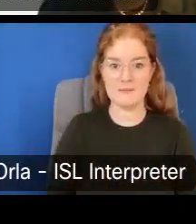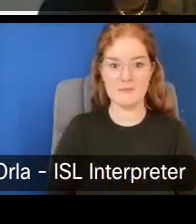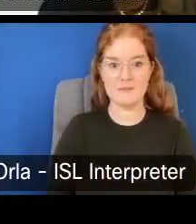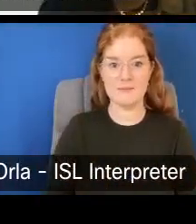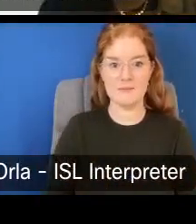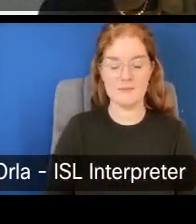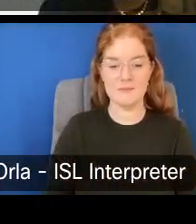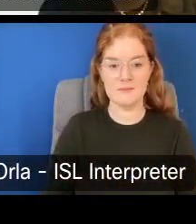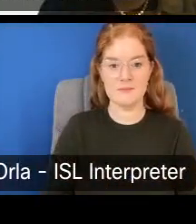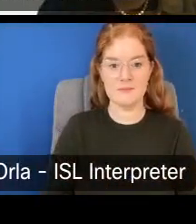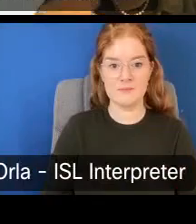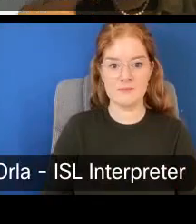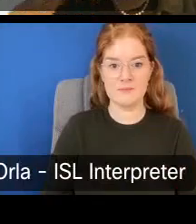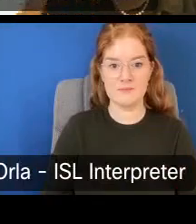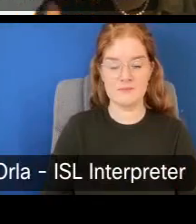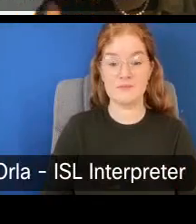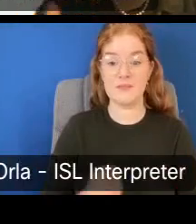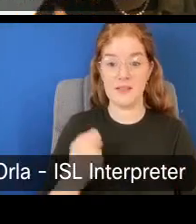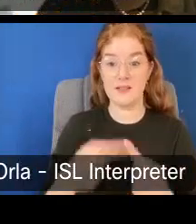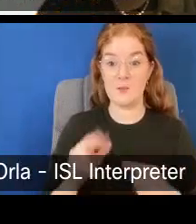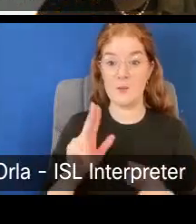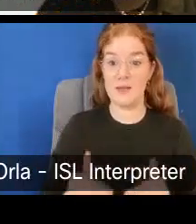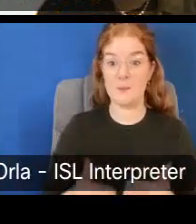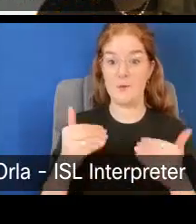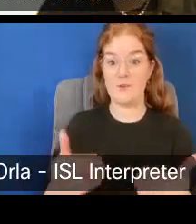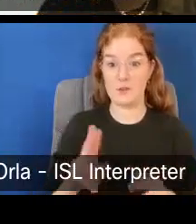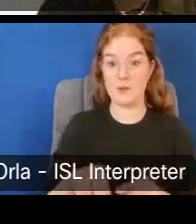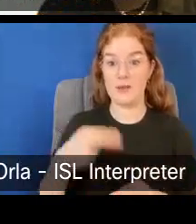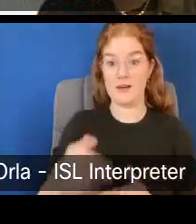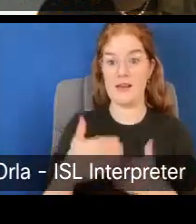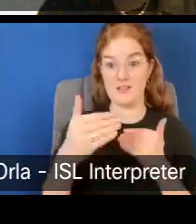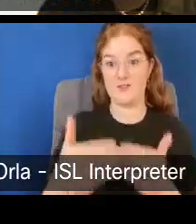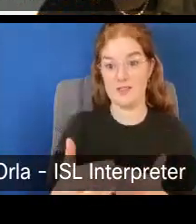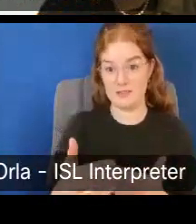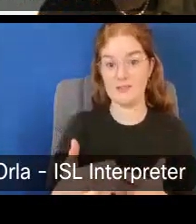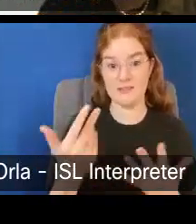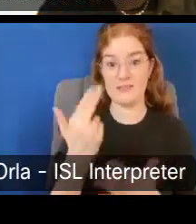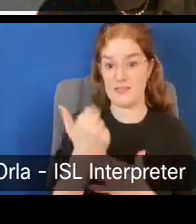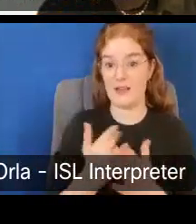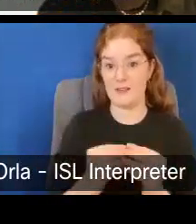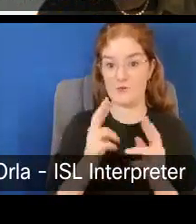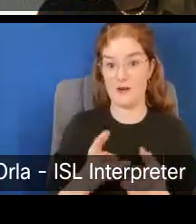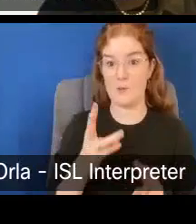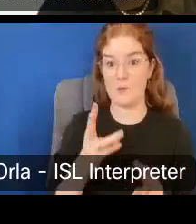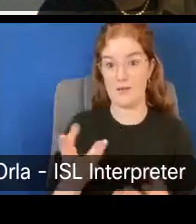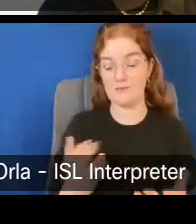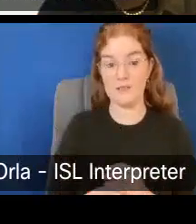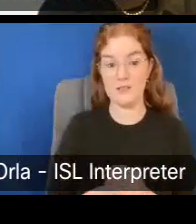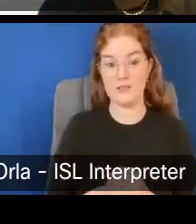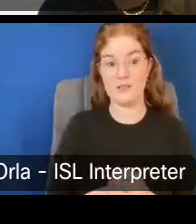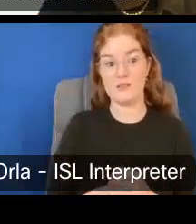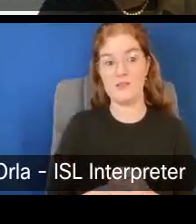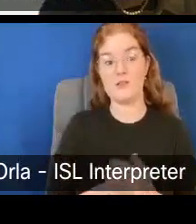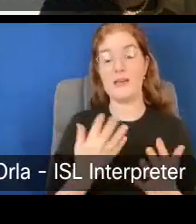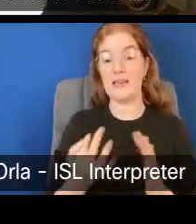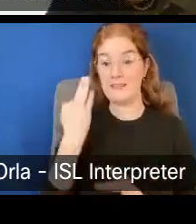when we are able to move on to that next phase, which is designing things right. So once we have make sure that